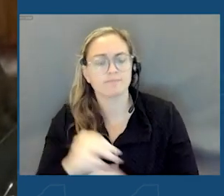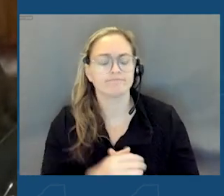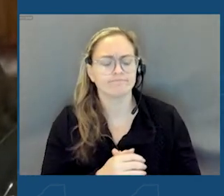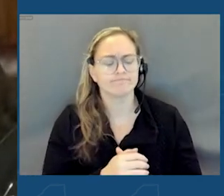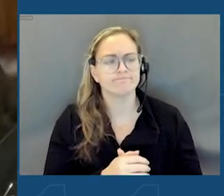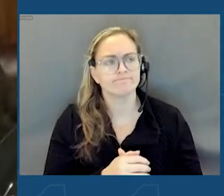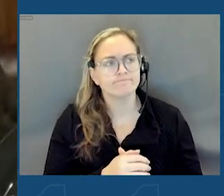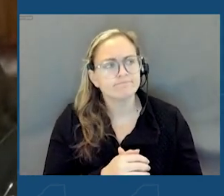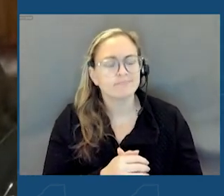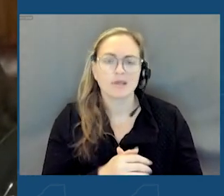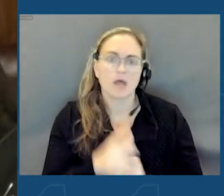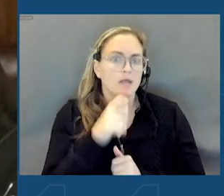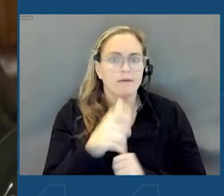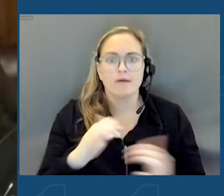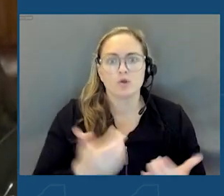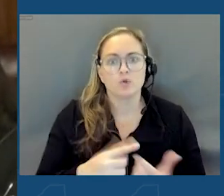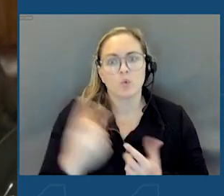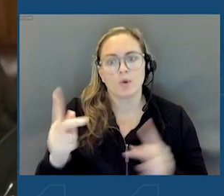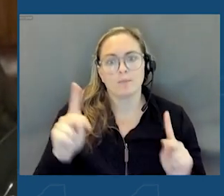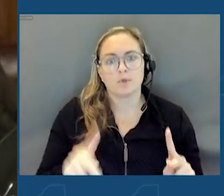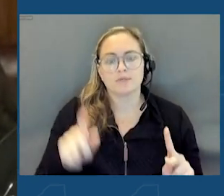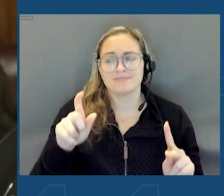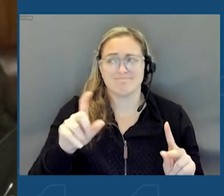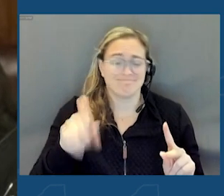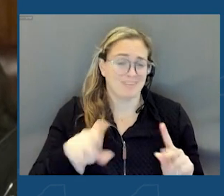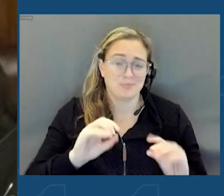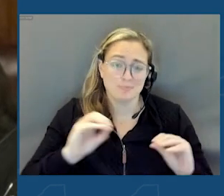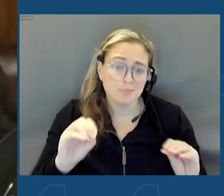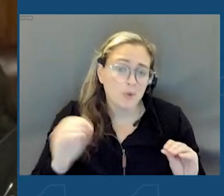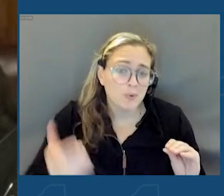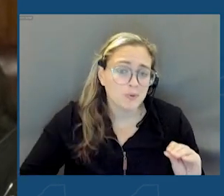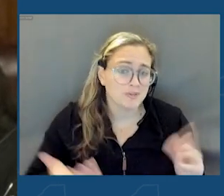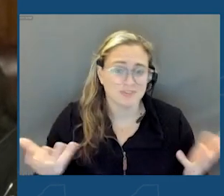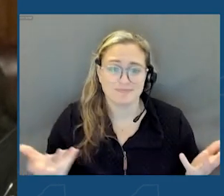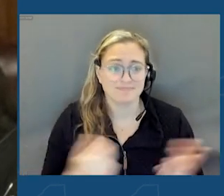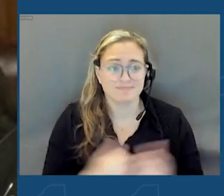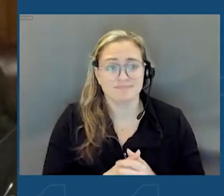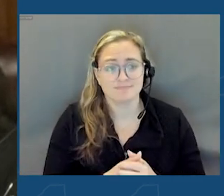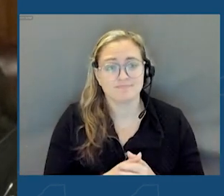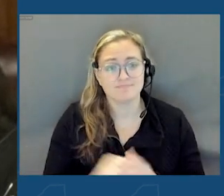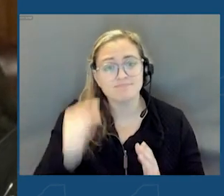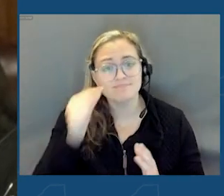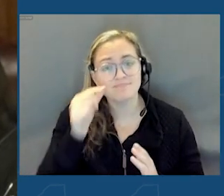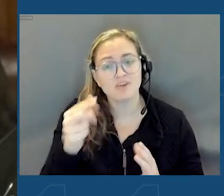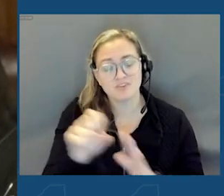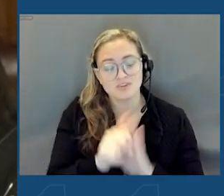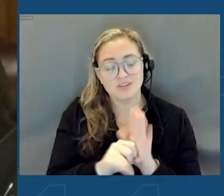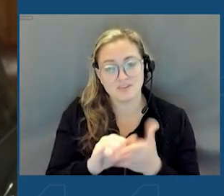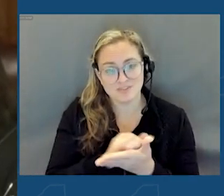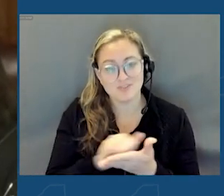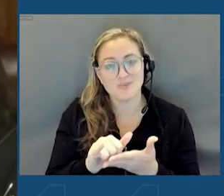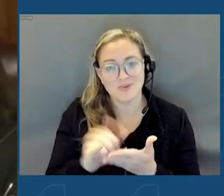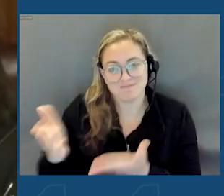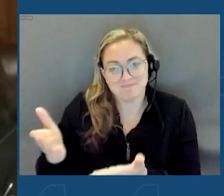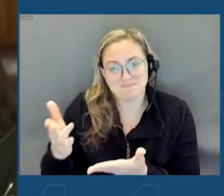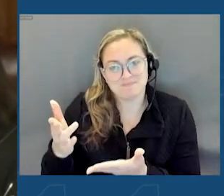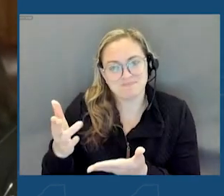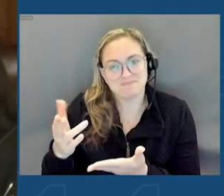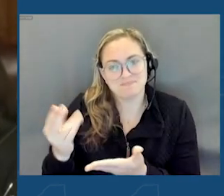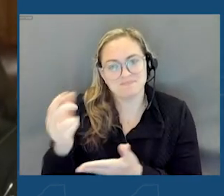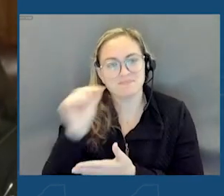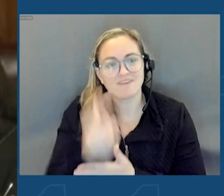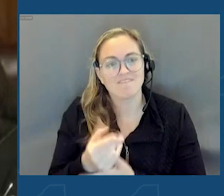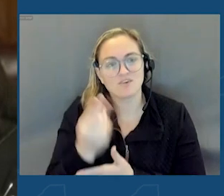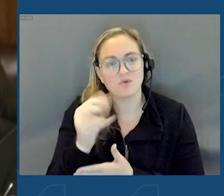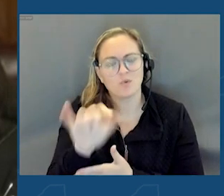introduce the one person here who needs no introduction, the Governor of the State of New York, Governor Hochul. And I wanted to